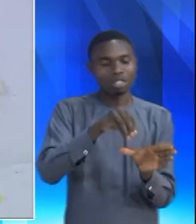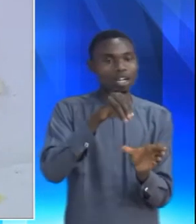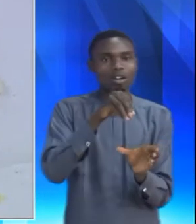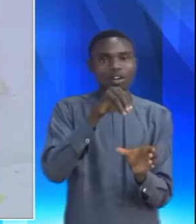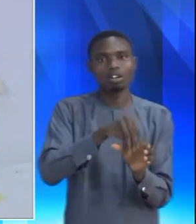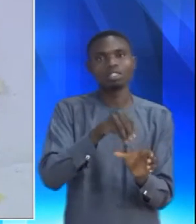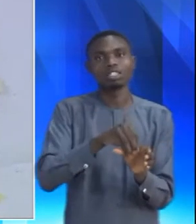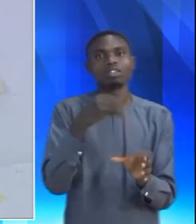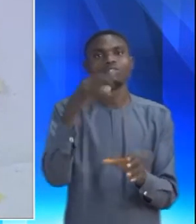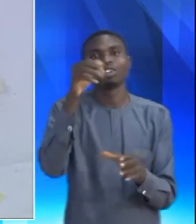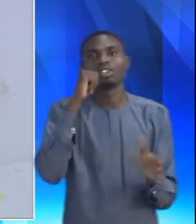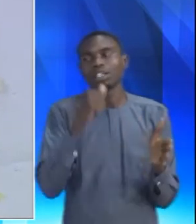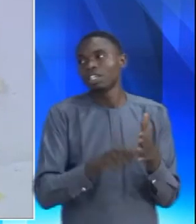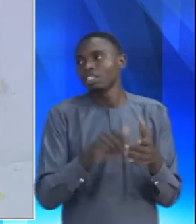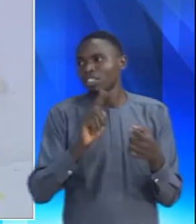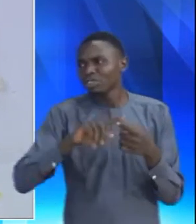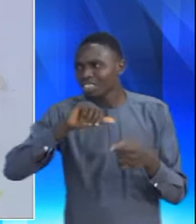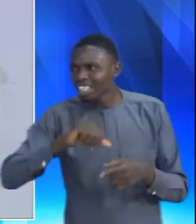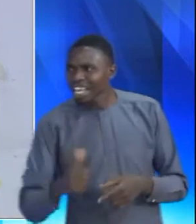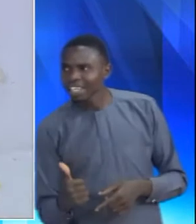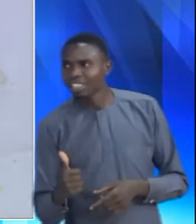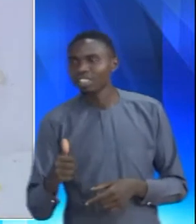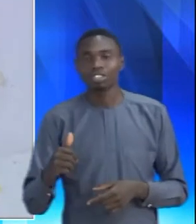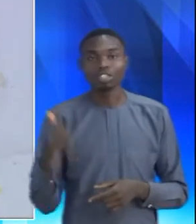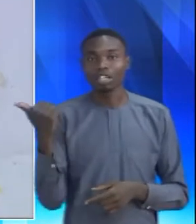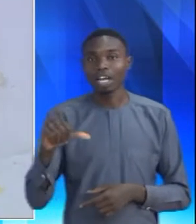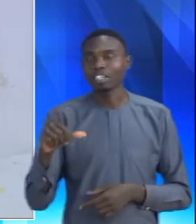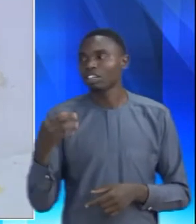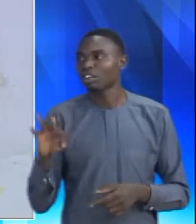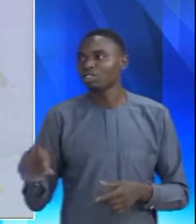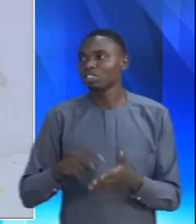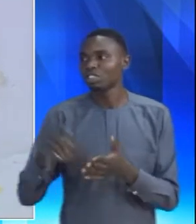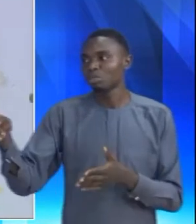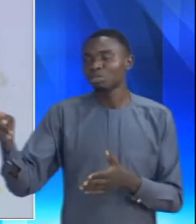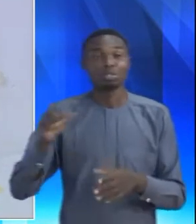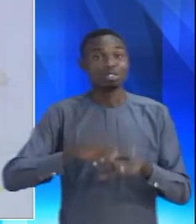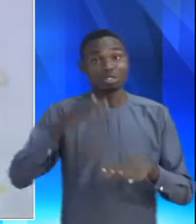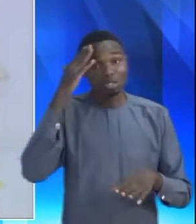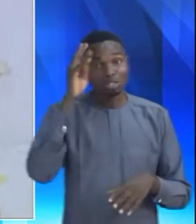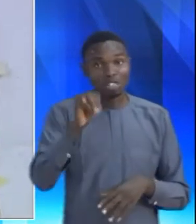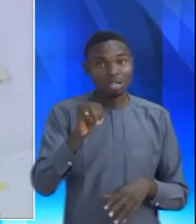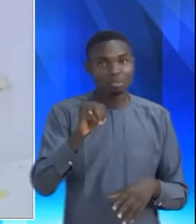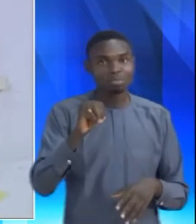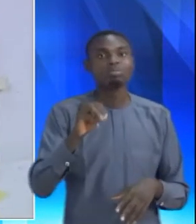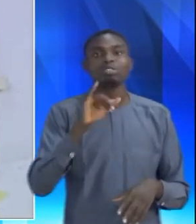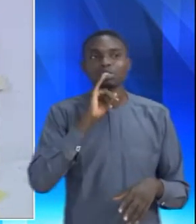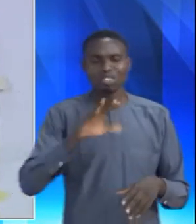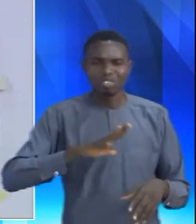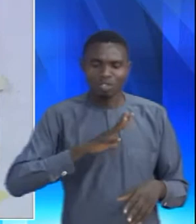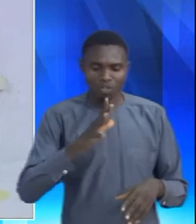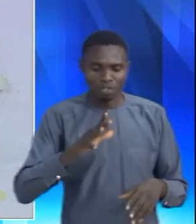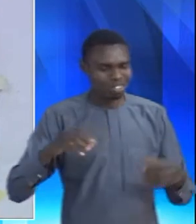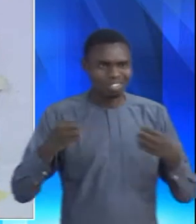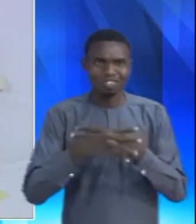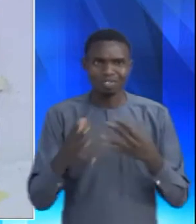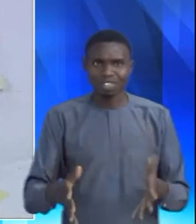letter to any of these people. You don't know them, it's an official letter. You can't just take up your biro and